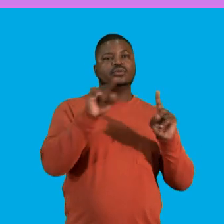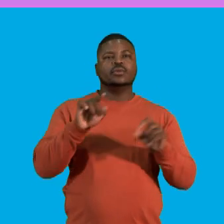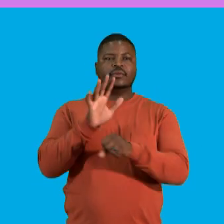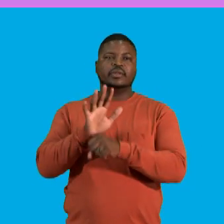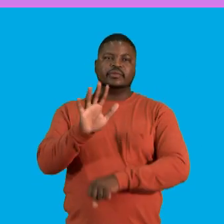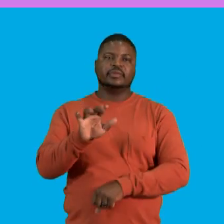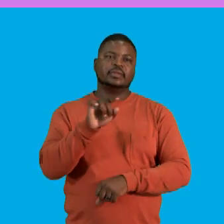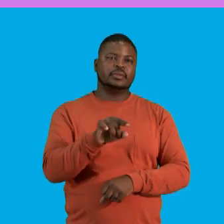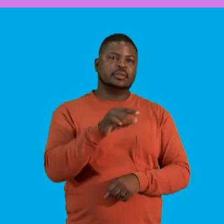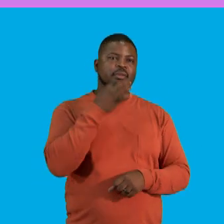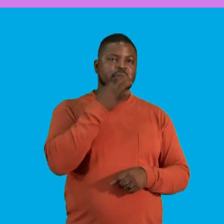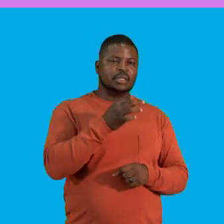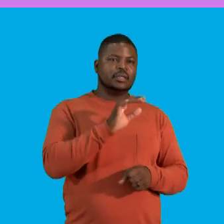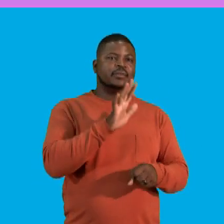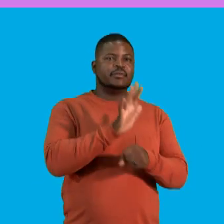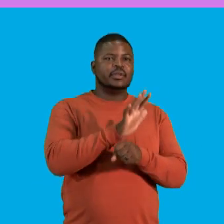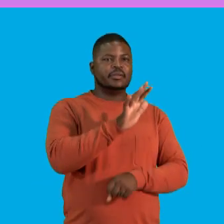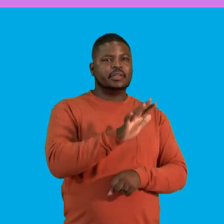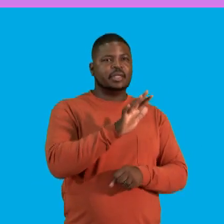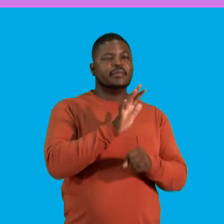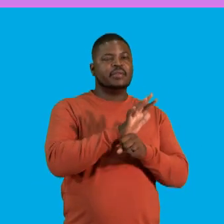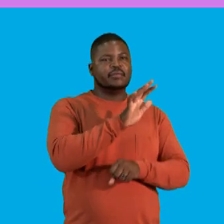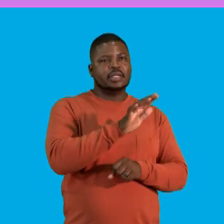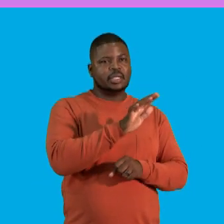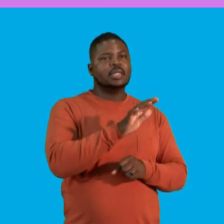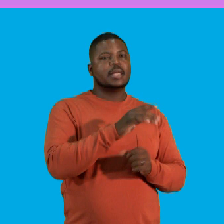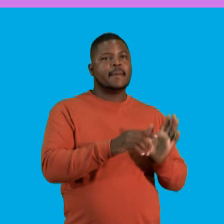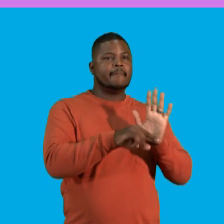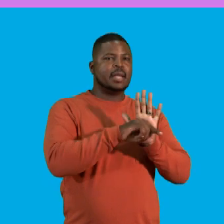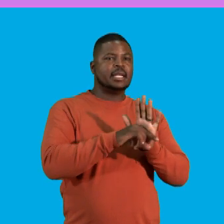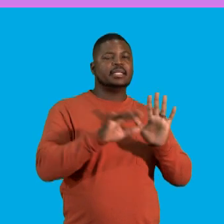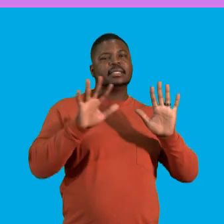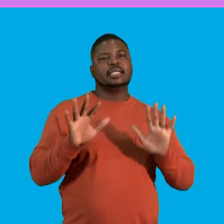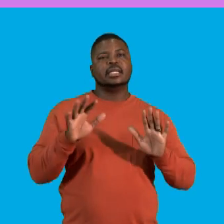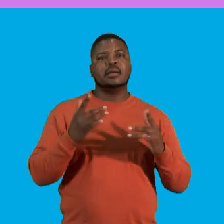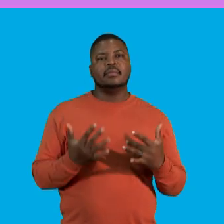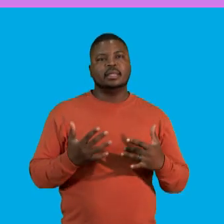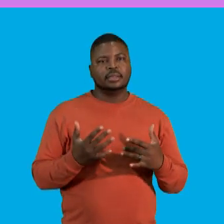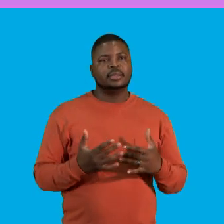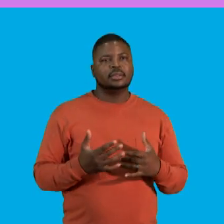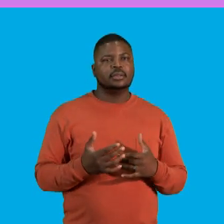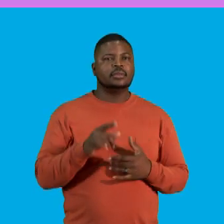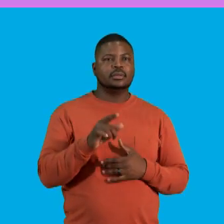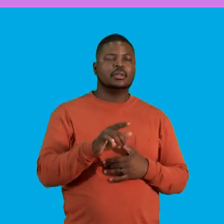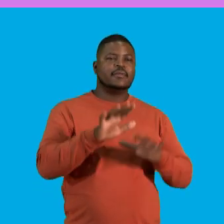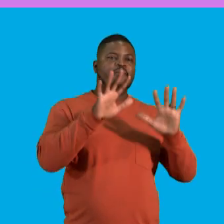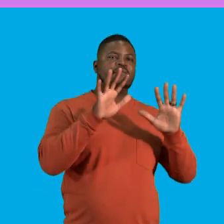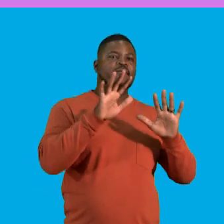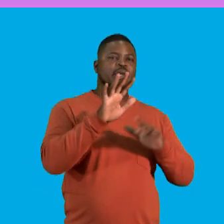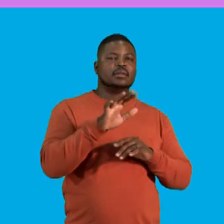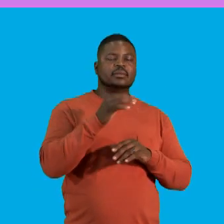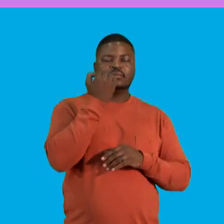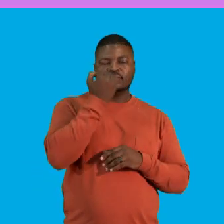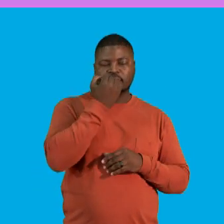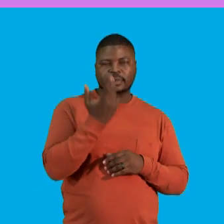to 15. So we say 15 minus 10. We always subtract the maximums. So we say 15 minus 10. It gives us